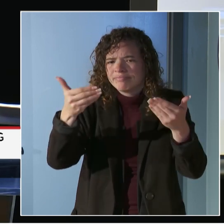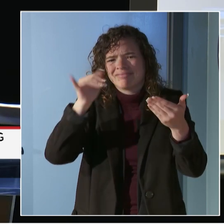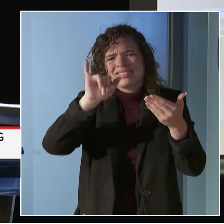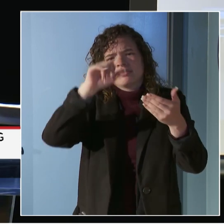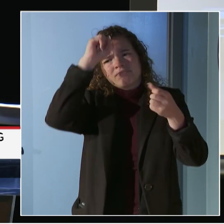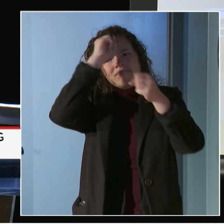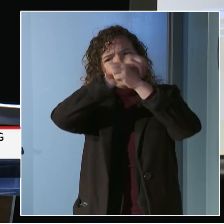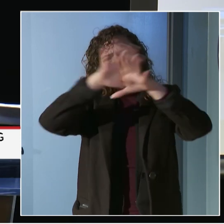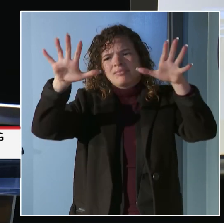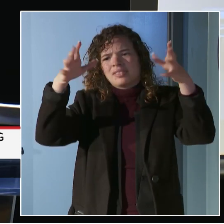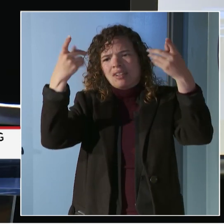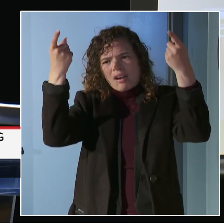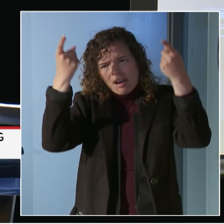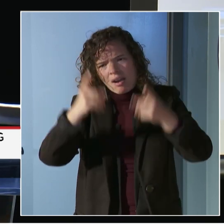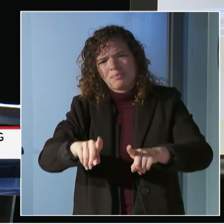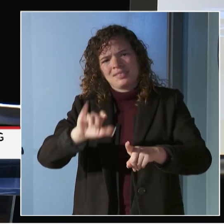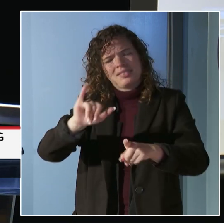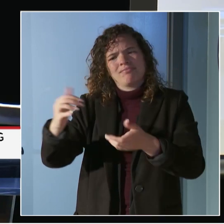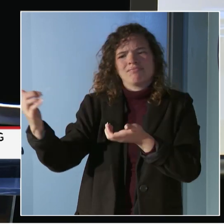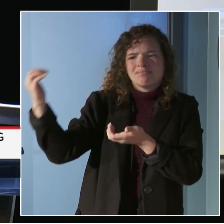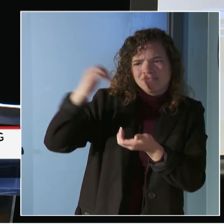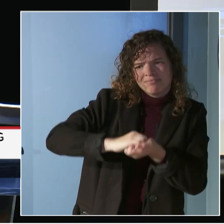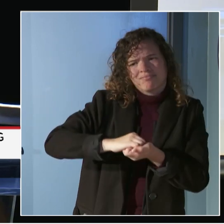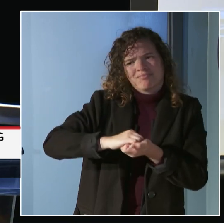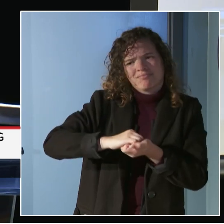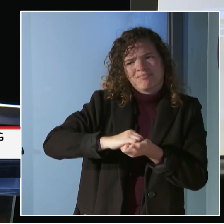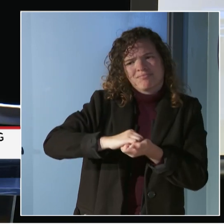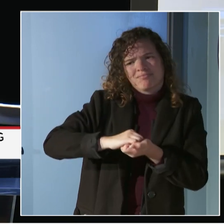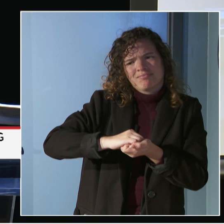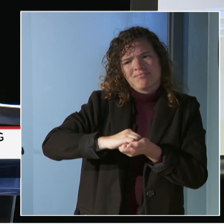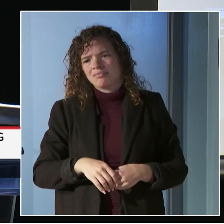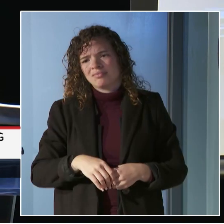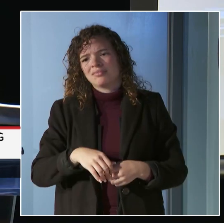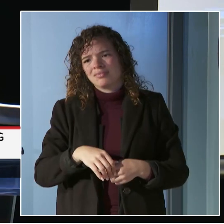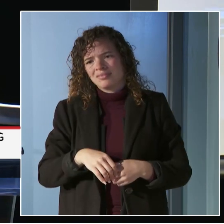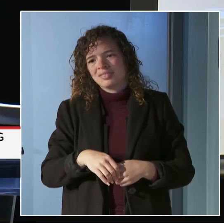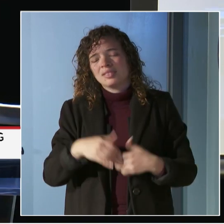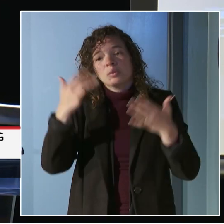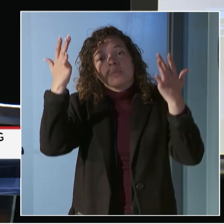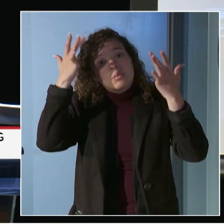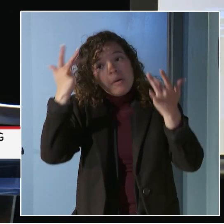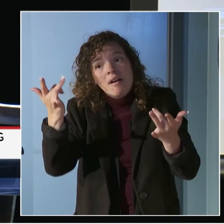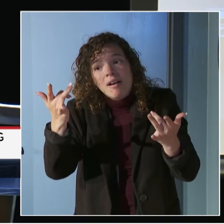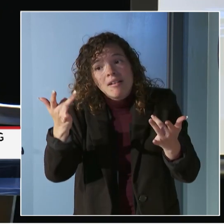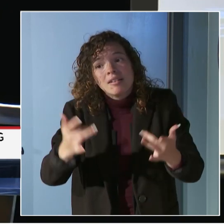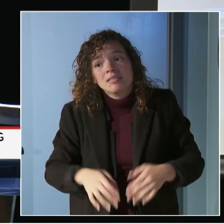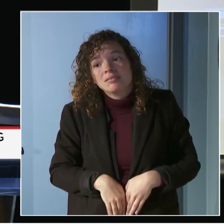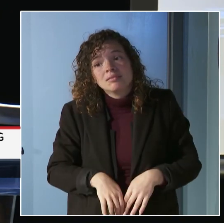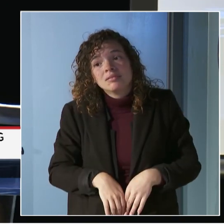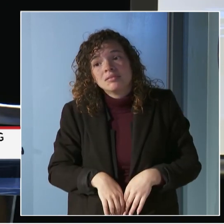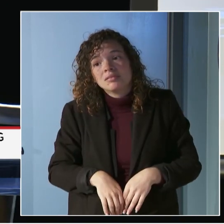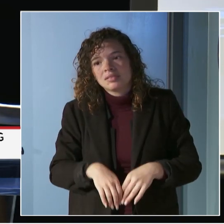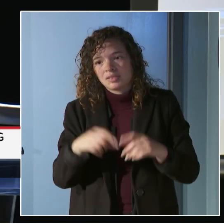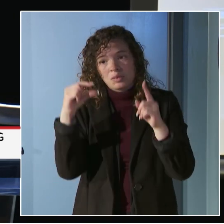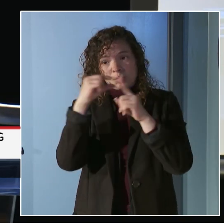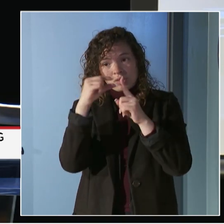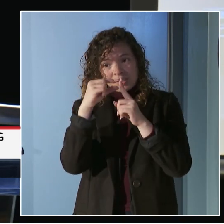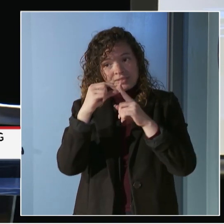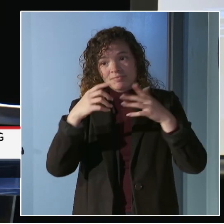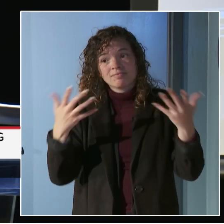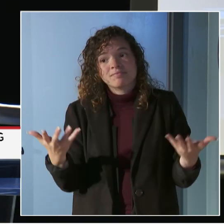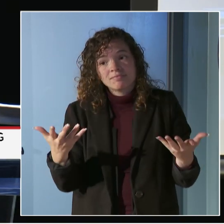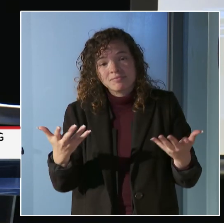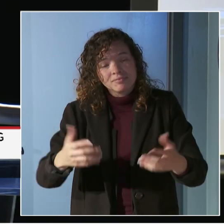readiness. And that's because, and I don't use this word often, but it really fits Jim, their